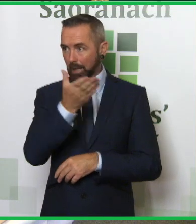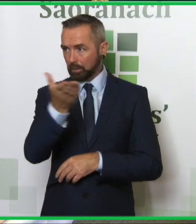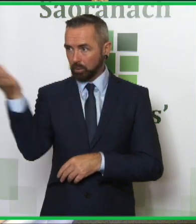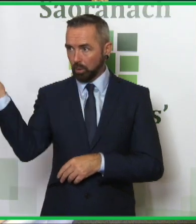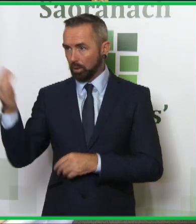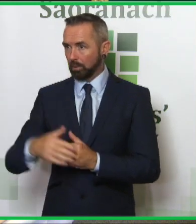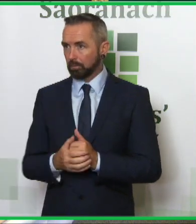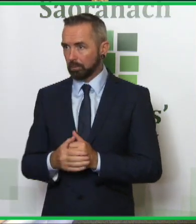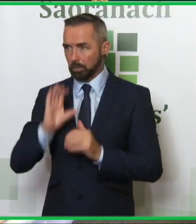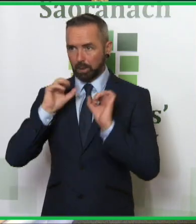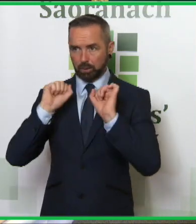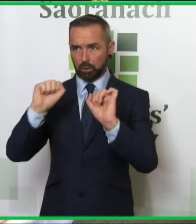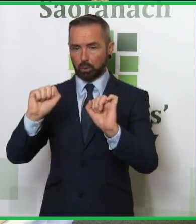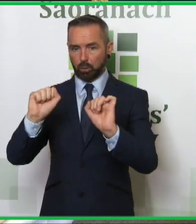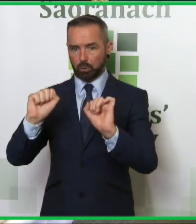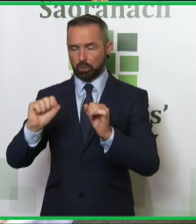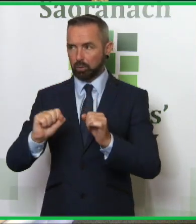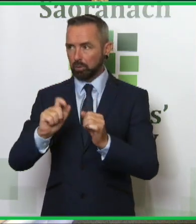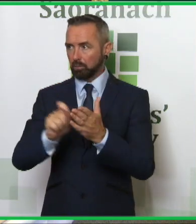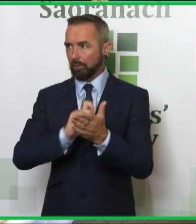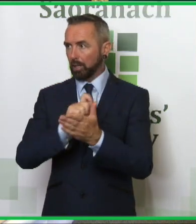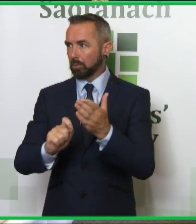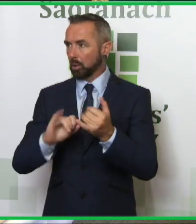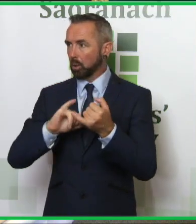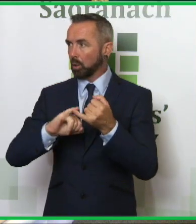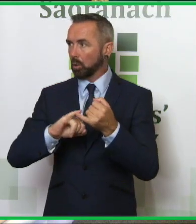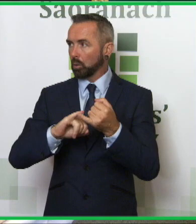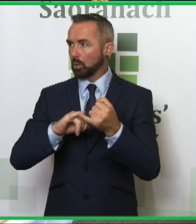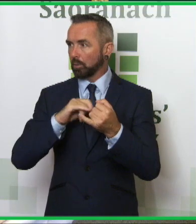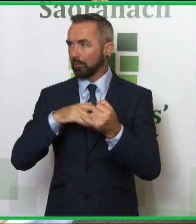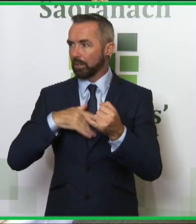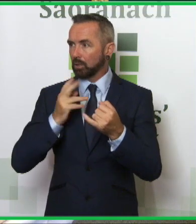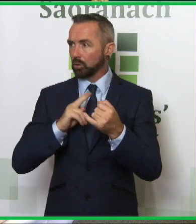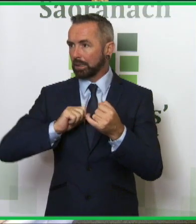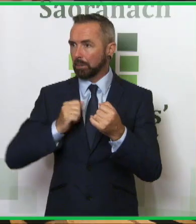in fairness. So who agrees we should stay with the word should?